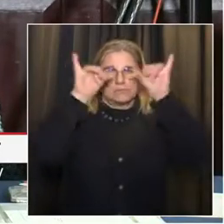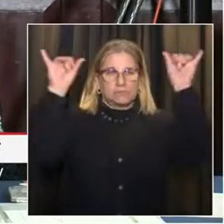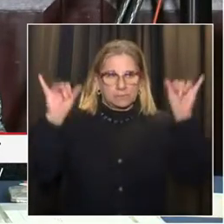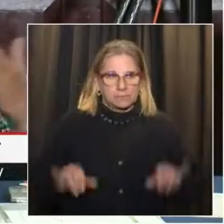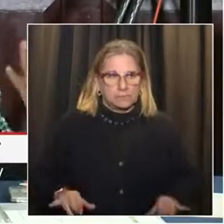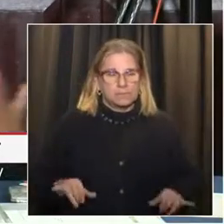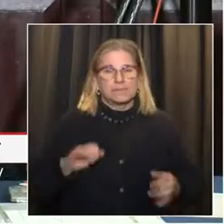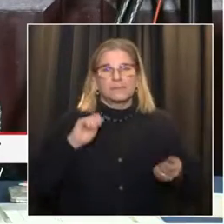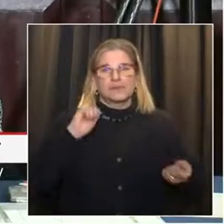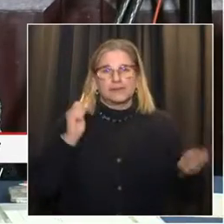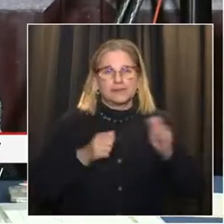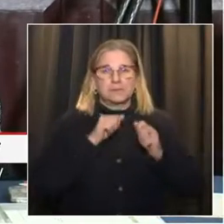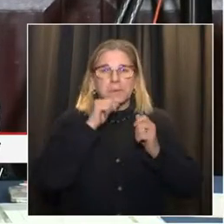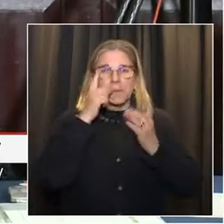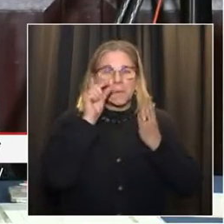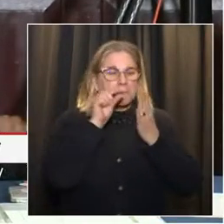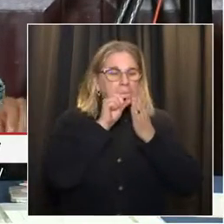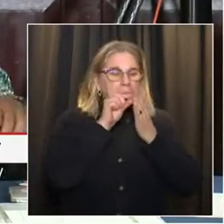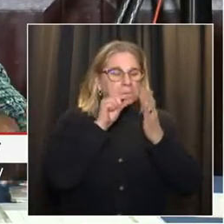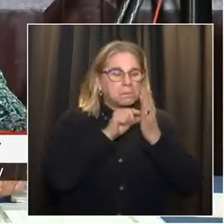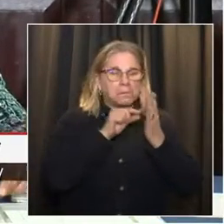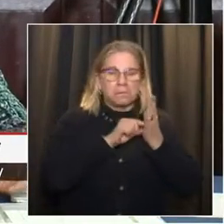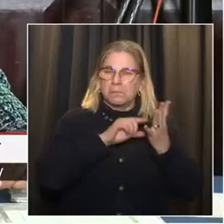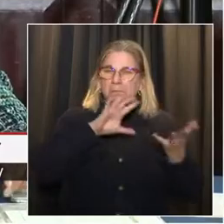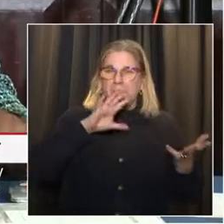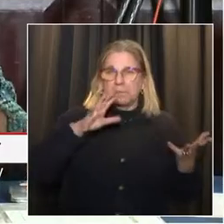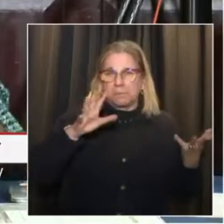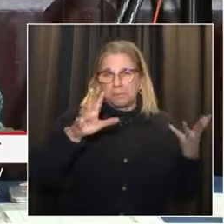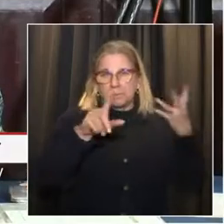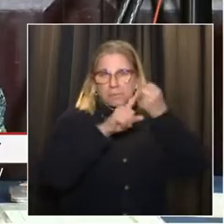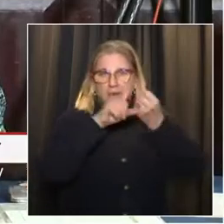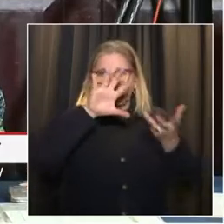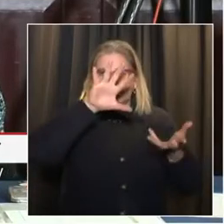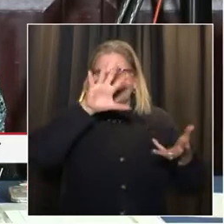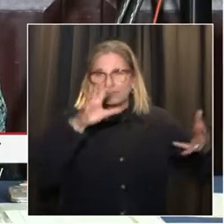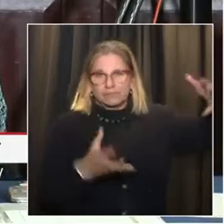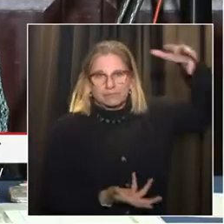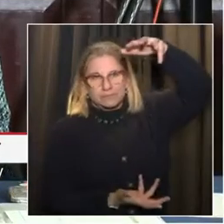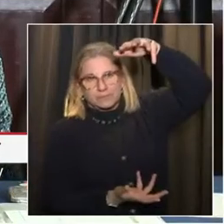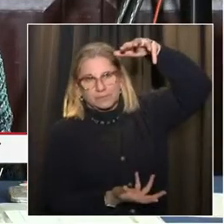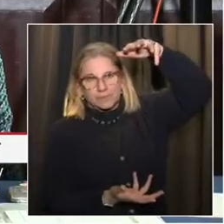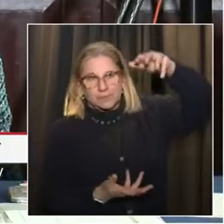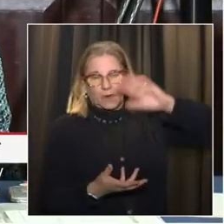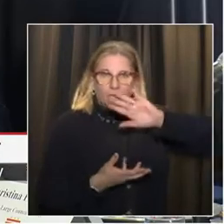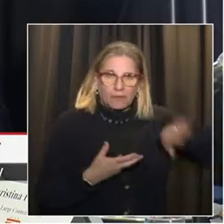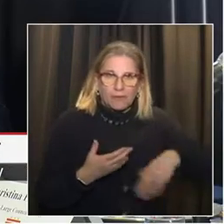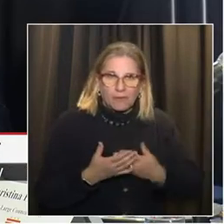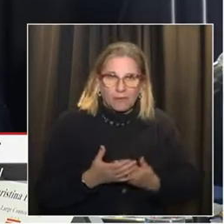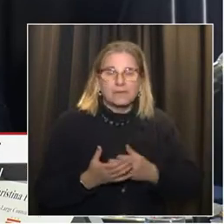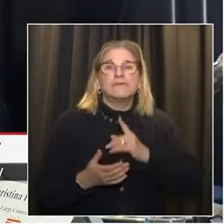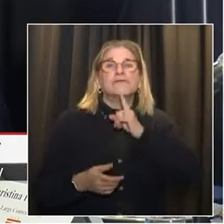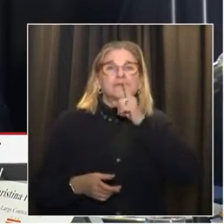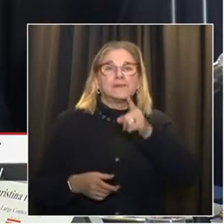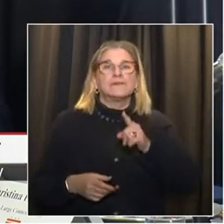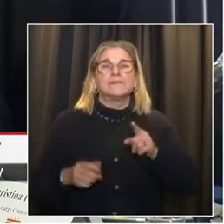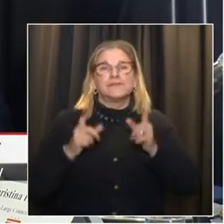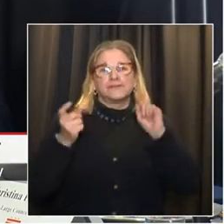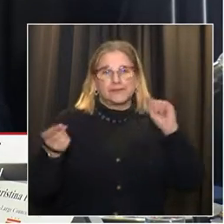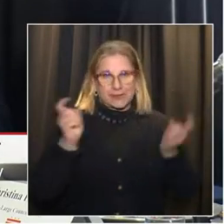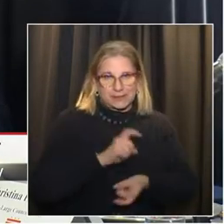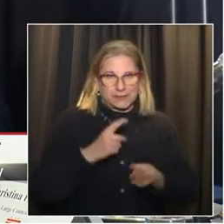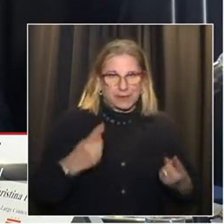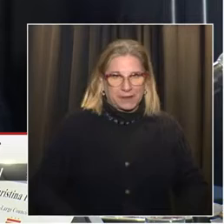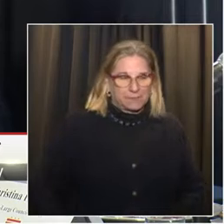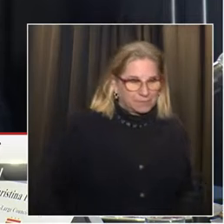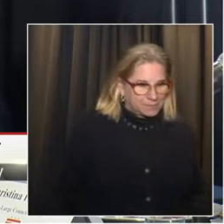one agency. It's all of us. I appreciate that. All I would say is, you know, in part of resetting, MPD did